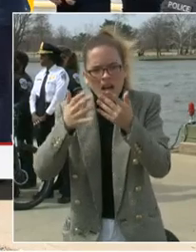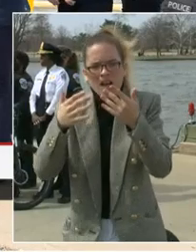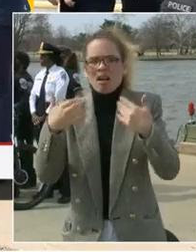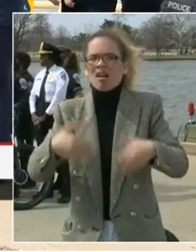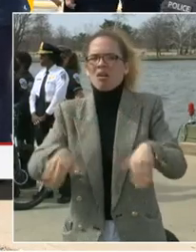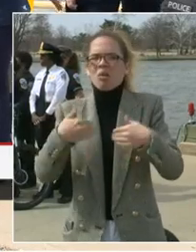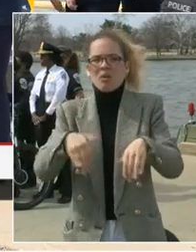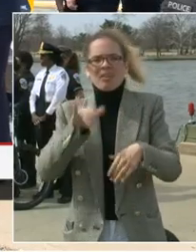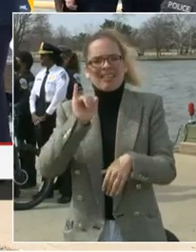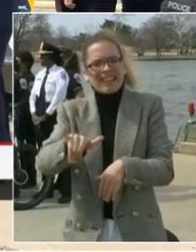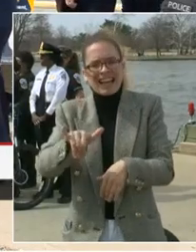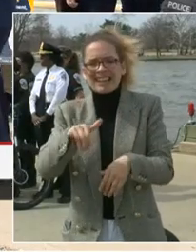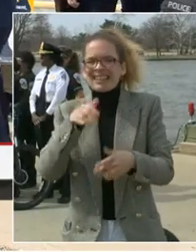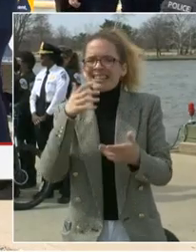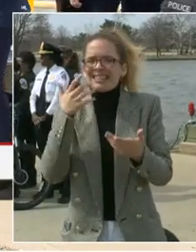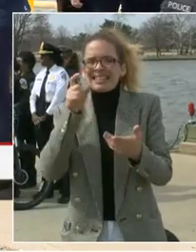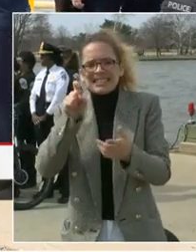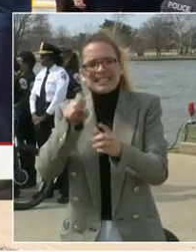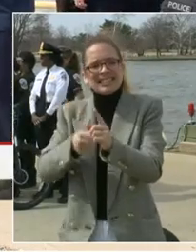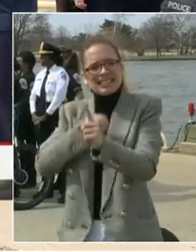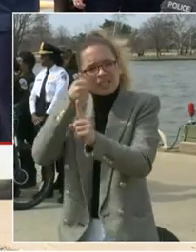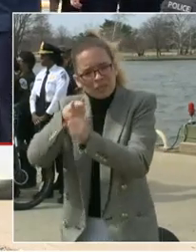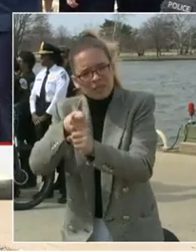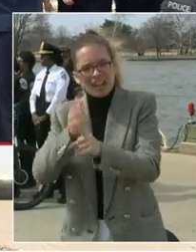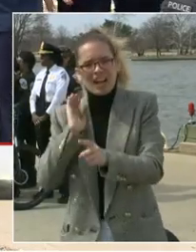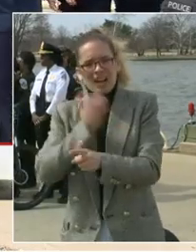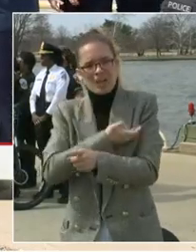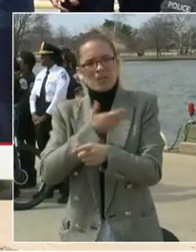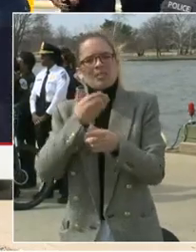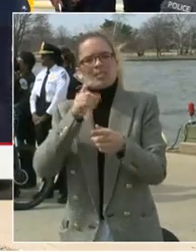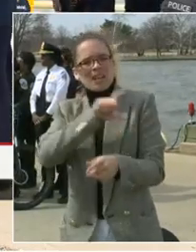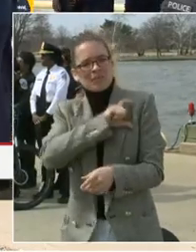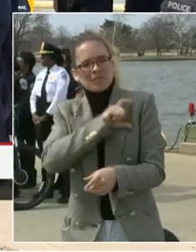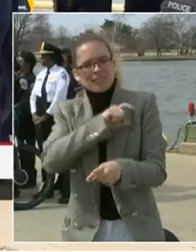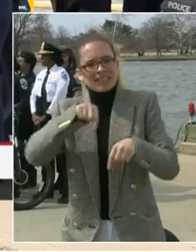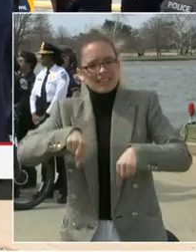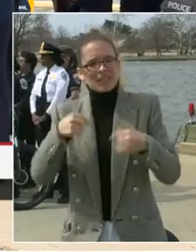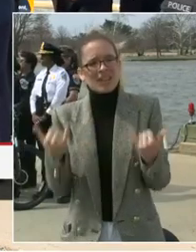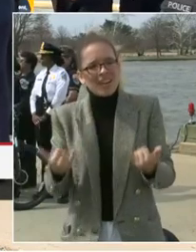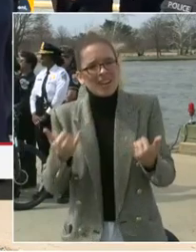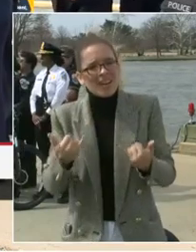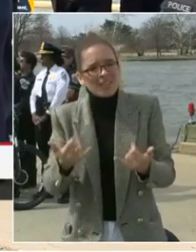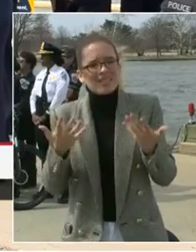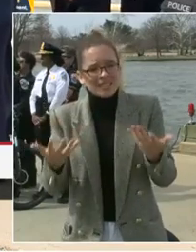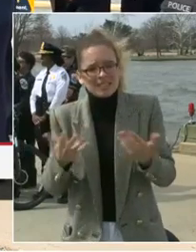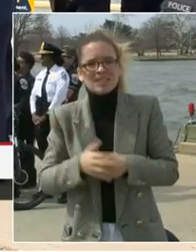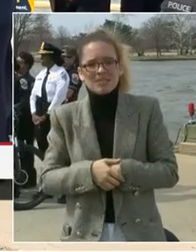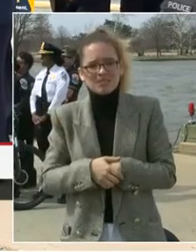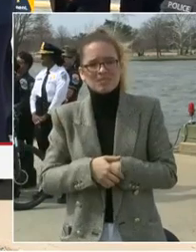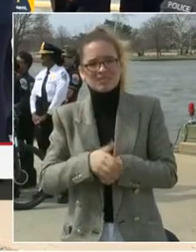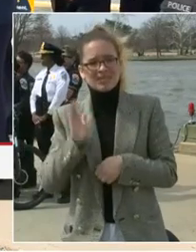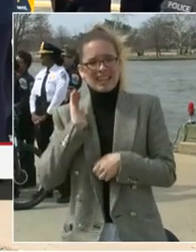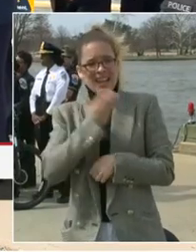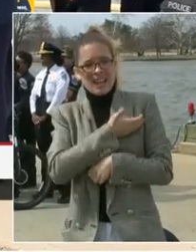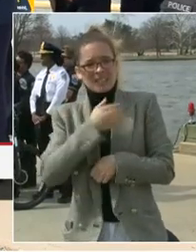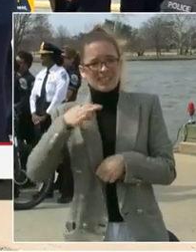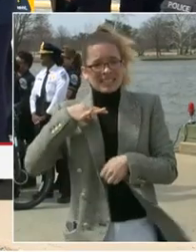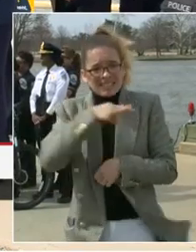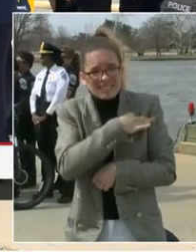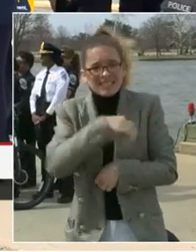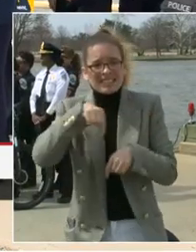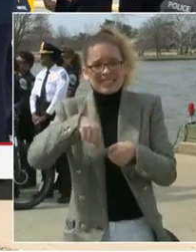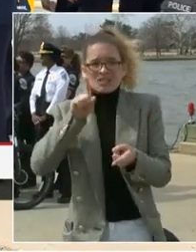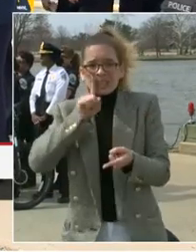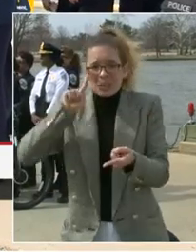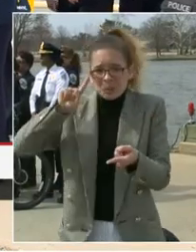is directly attributed to our police officers and where we are right now, where we are as our staffing levels. The mayor mentioned, this is the lowest that our